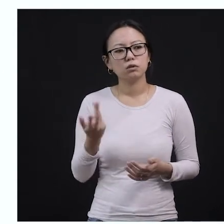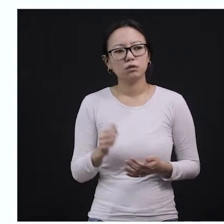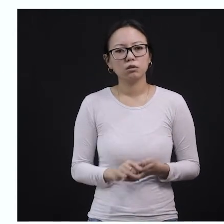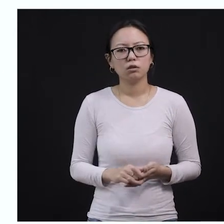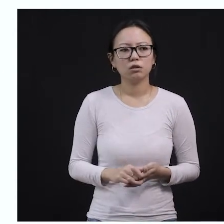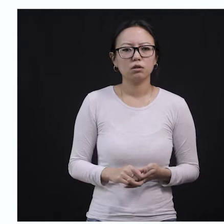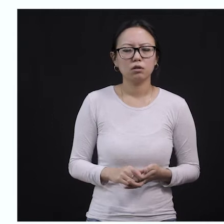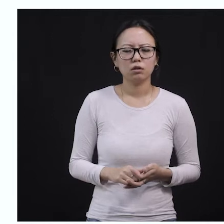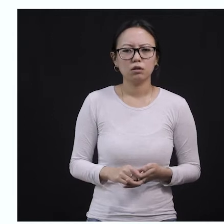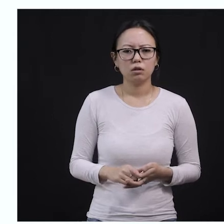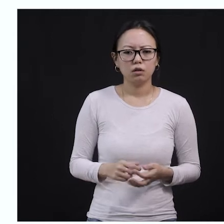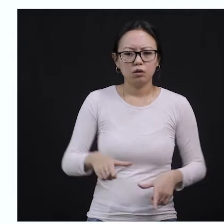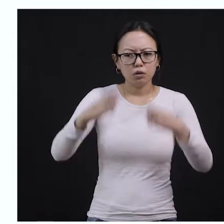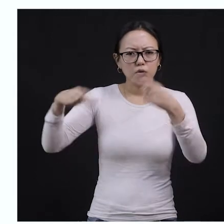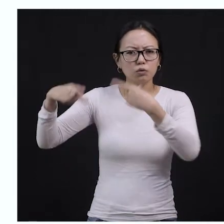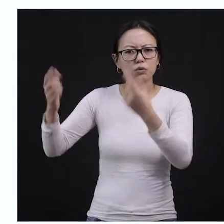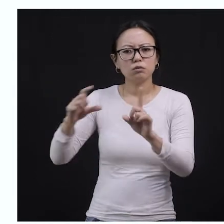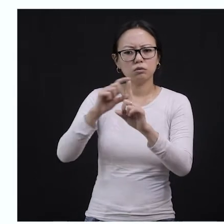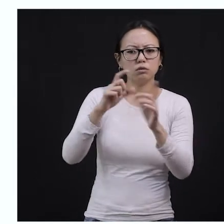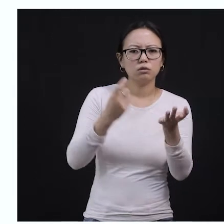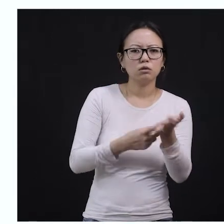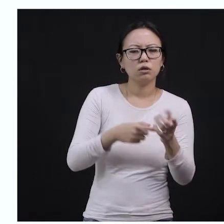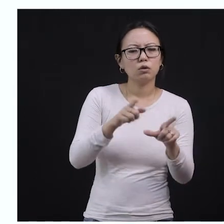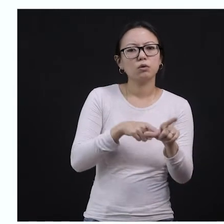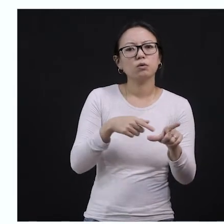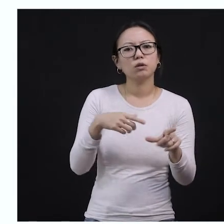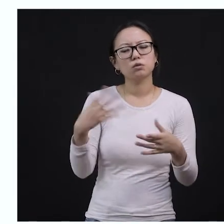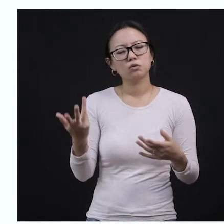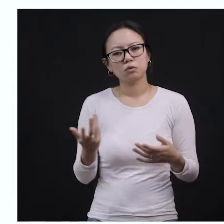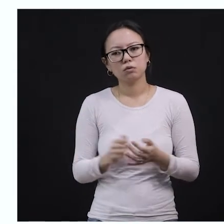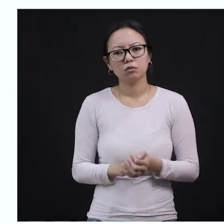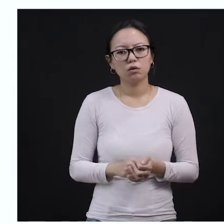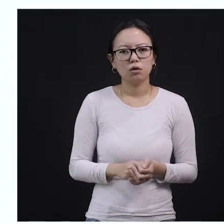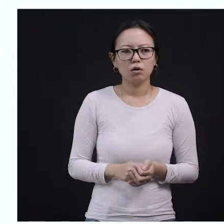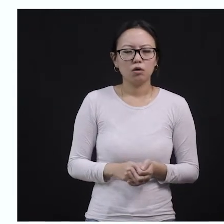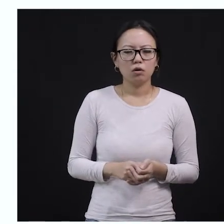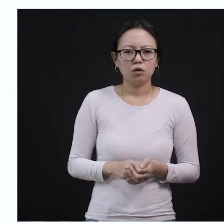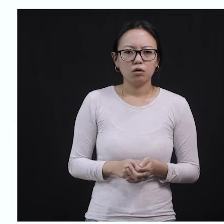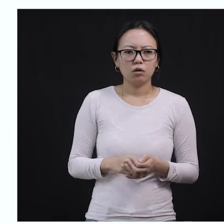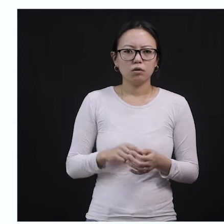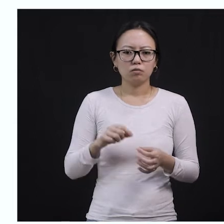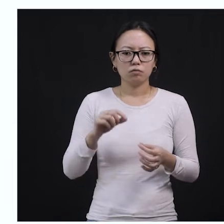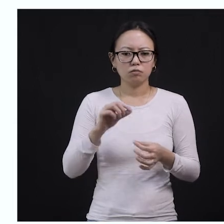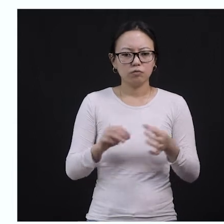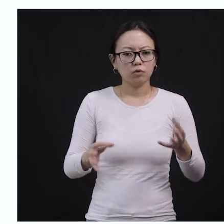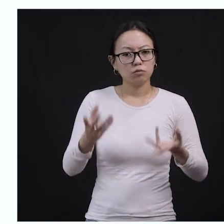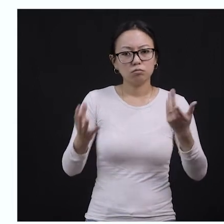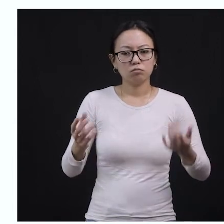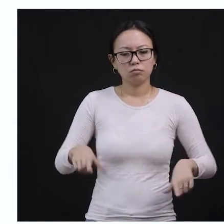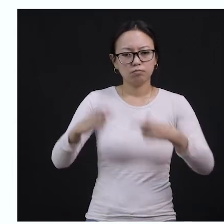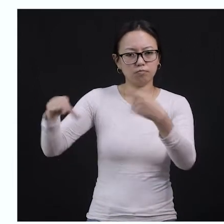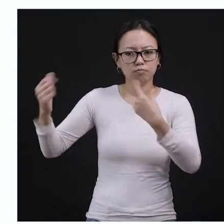of the slight friction also there is spark of fire, and that is why the entire forest catches